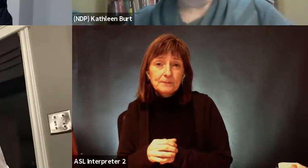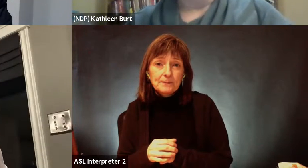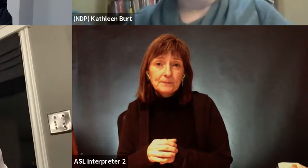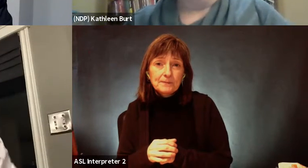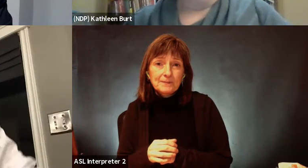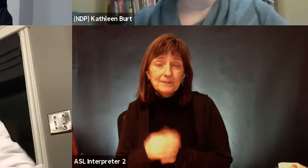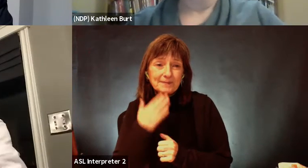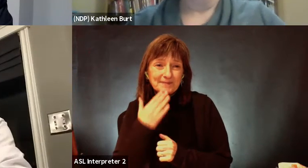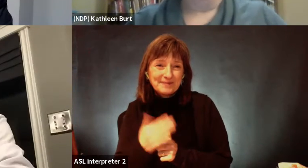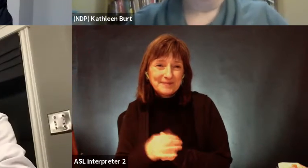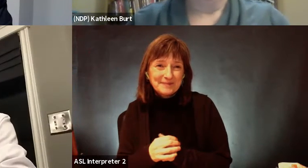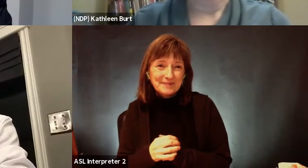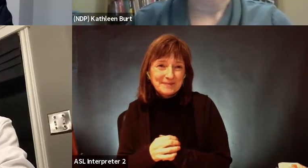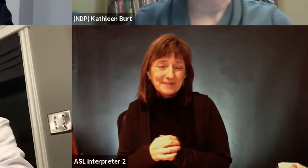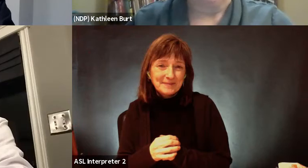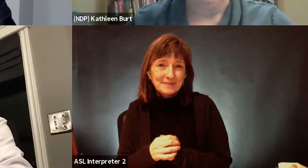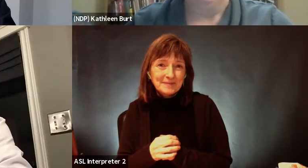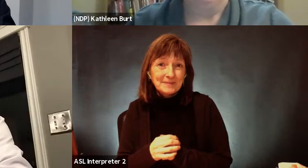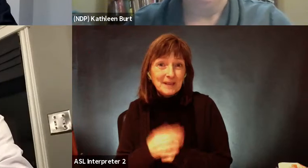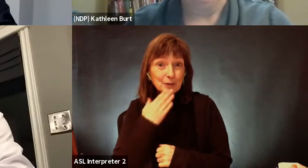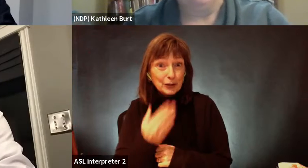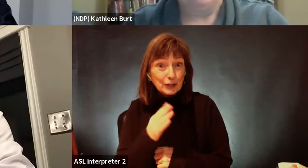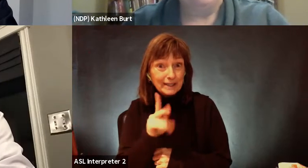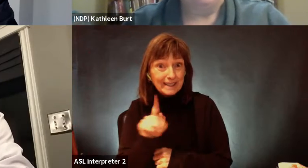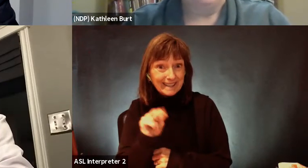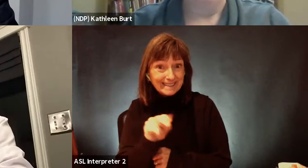Thank you. That was very good, Ken.